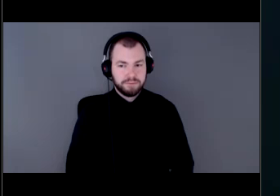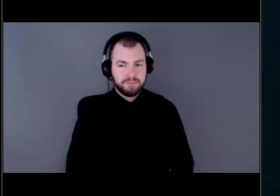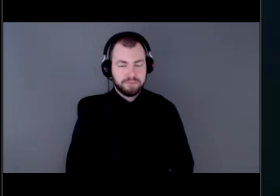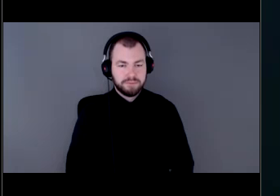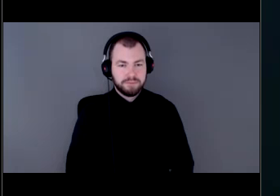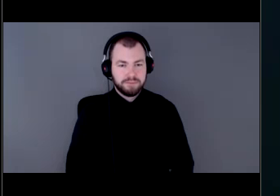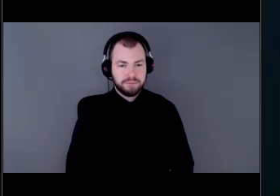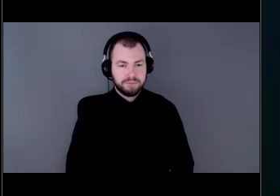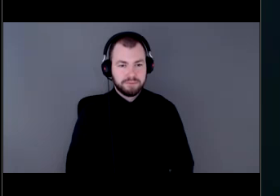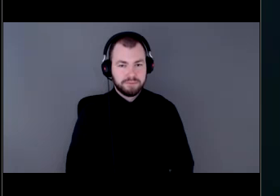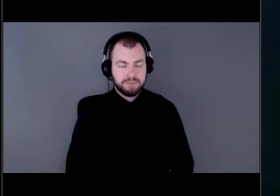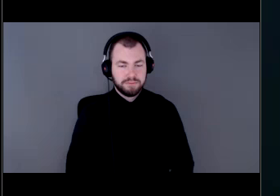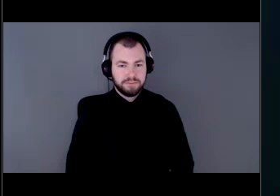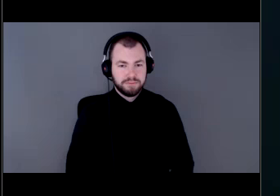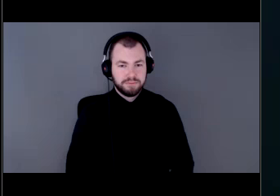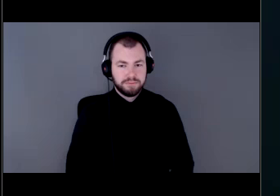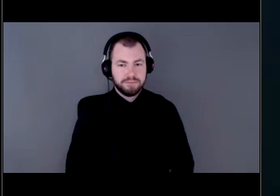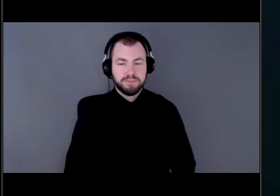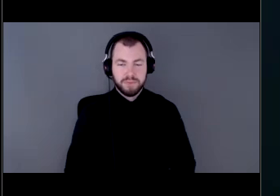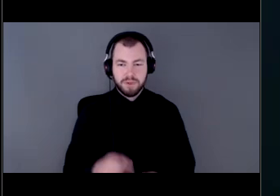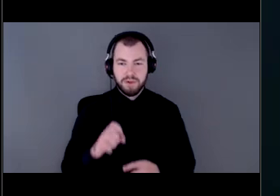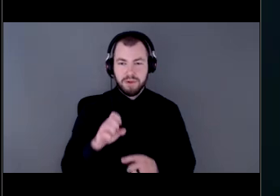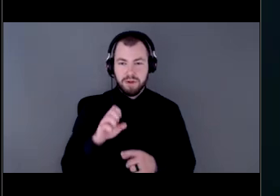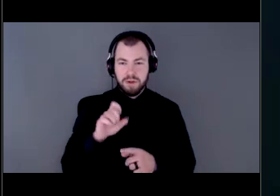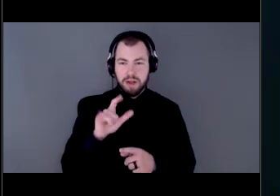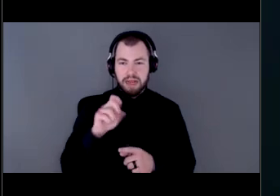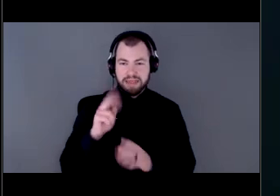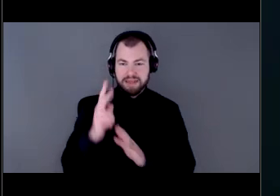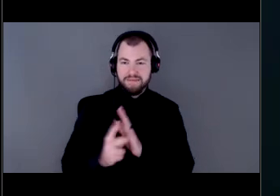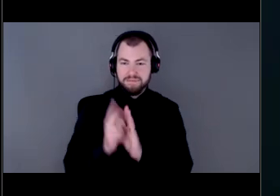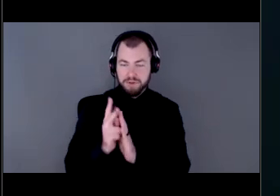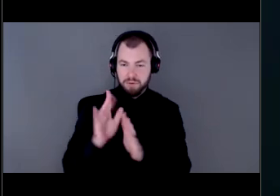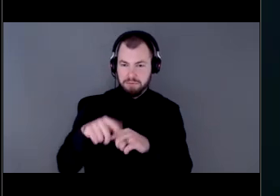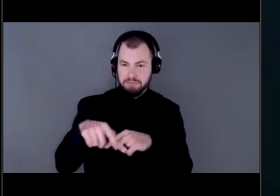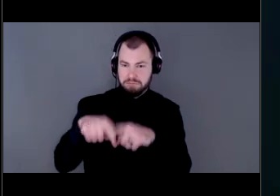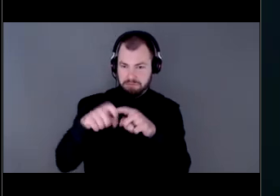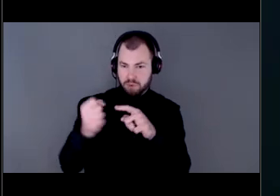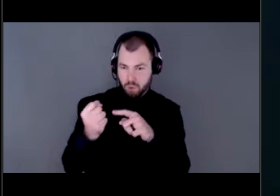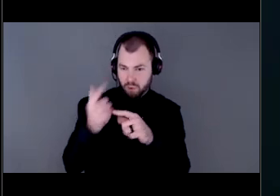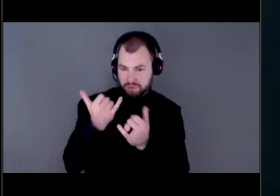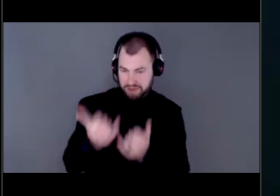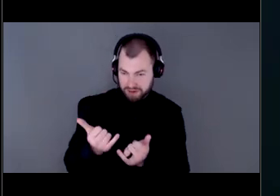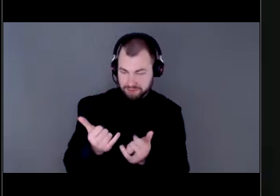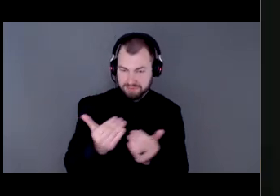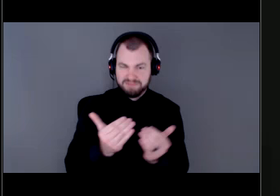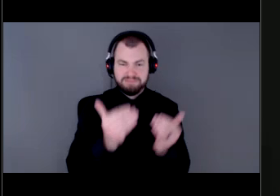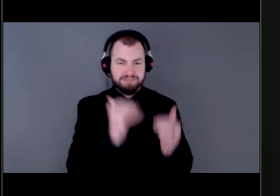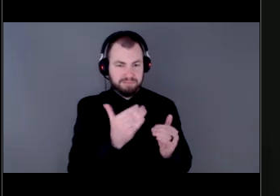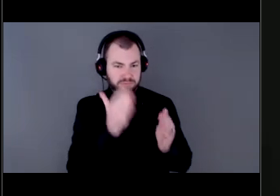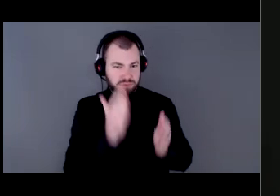We're going to come back to Eileen's video and move on to the next presenter.